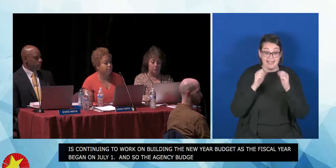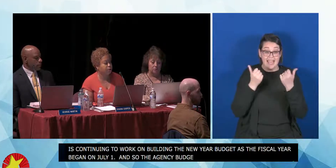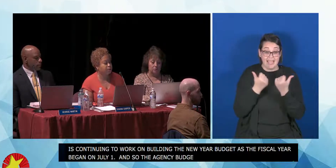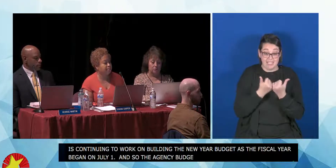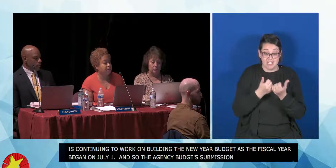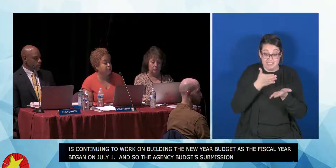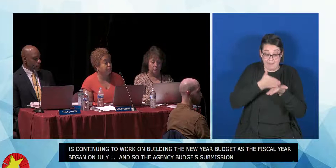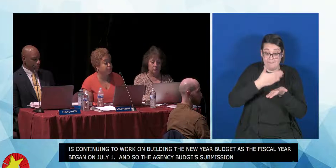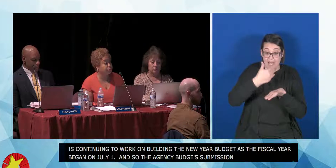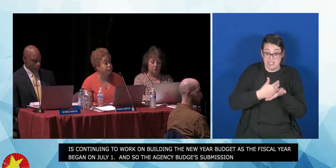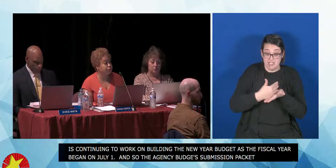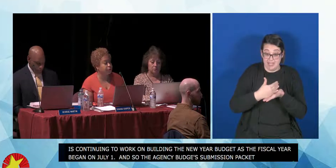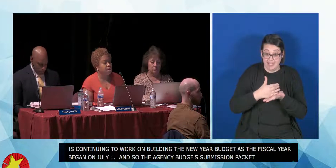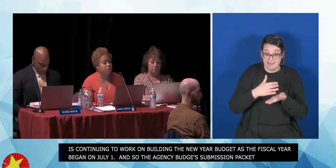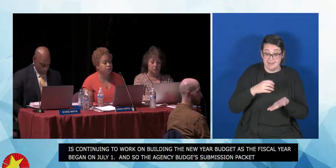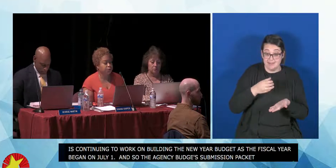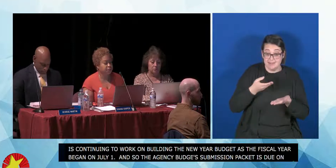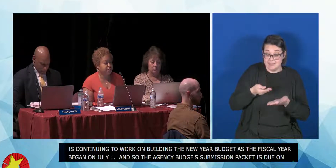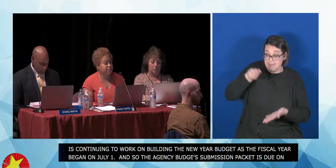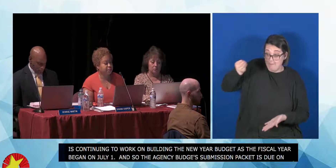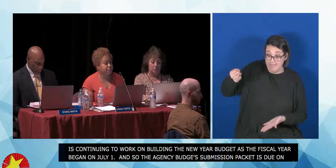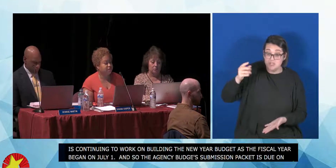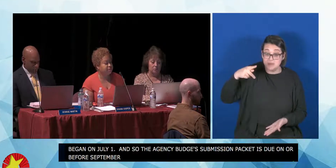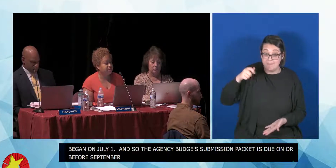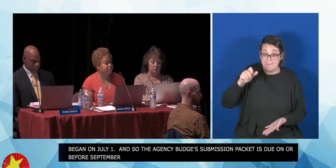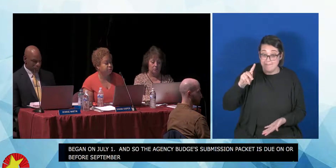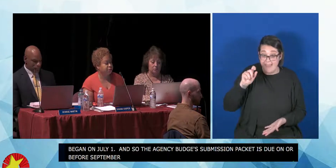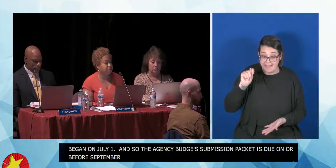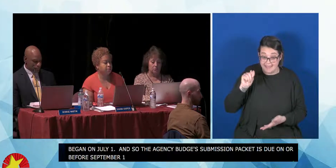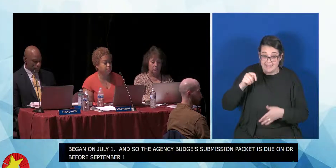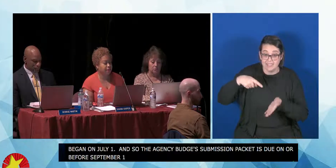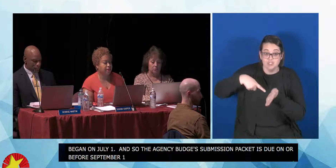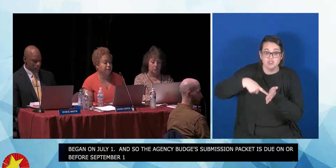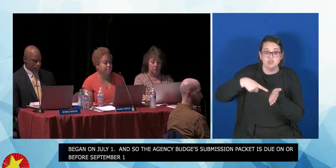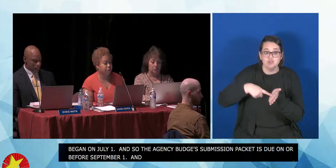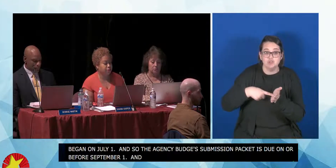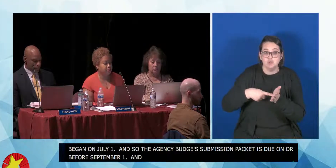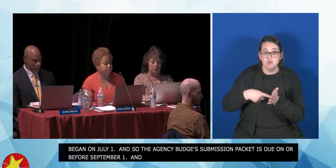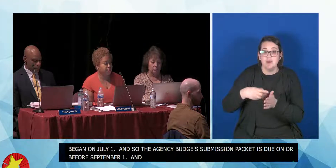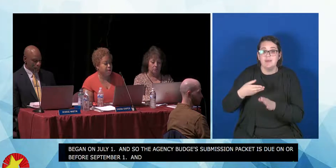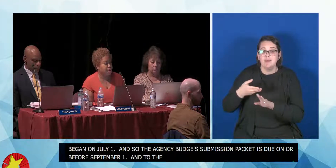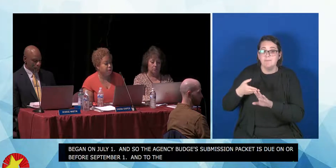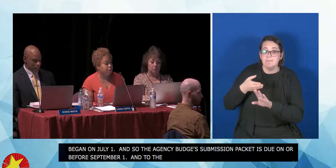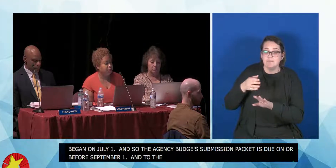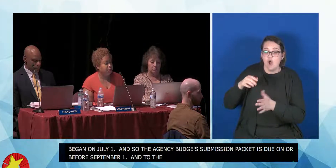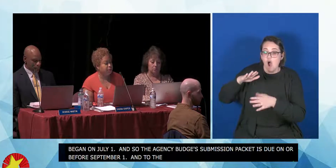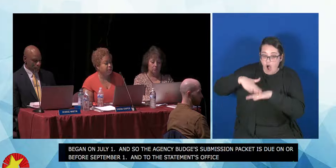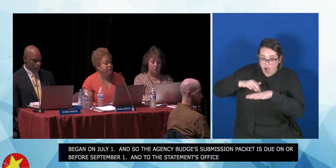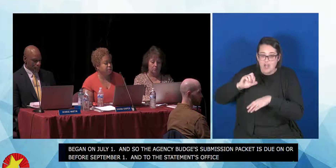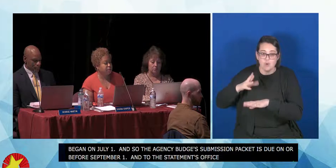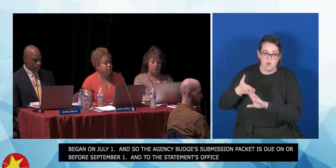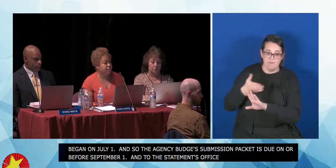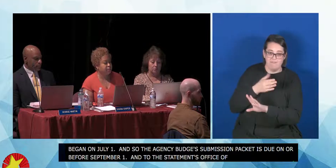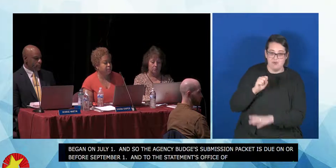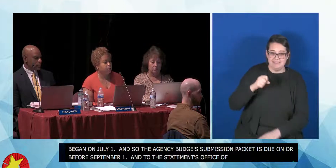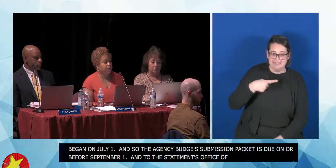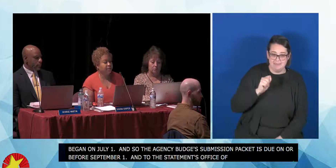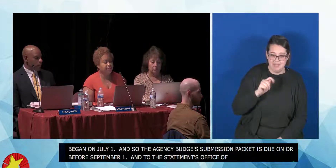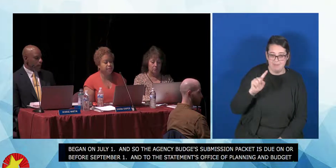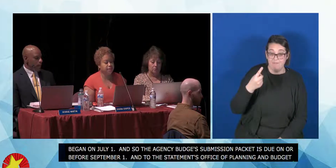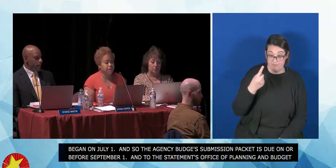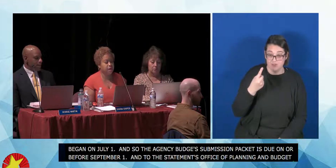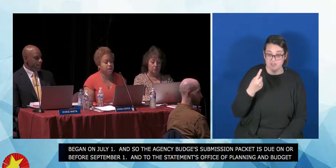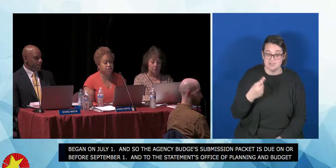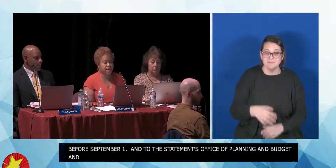or before September 1st to the state's Office of Strategic Planning and Budget. Included within the agency budget will